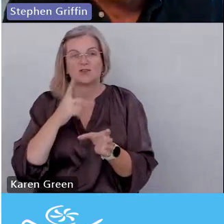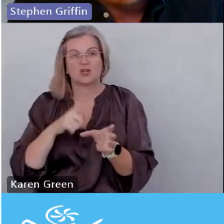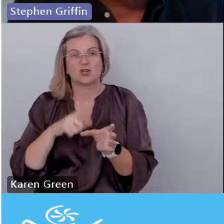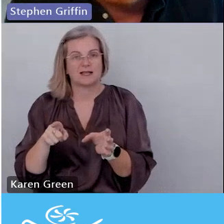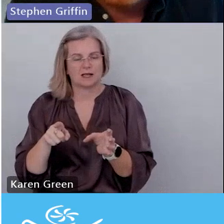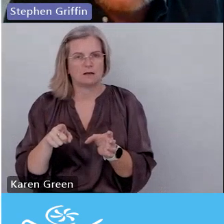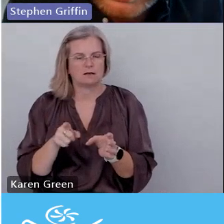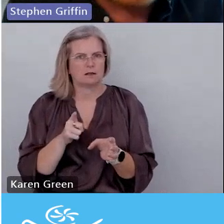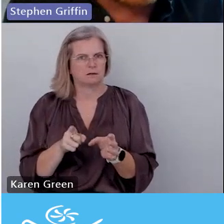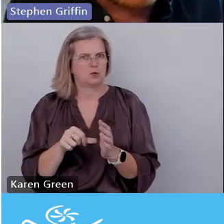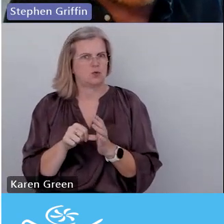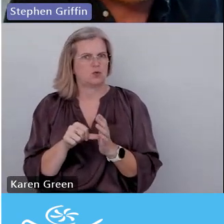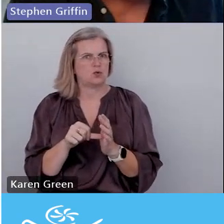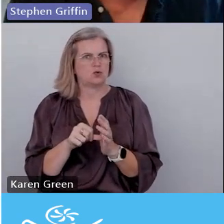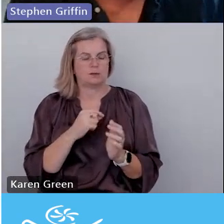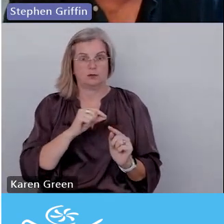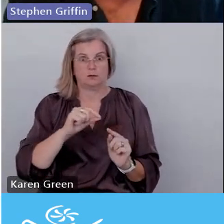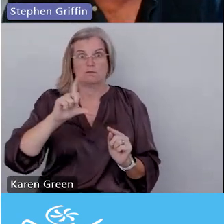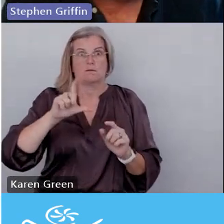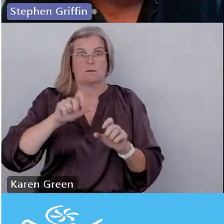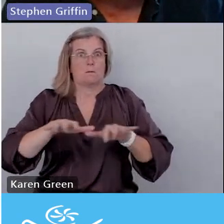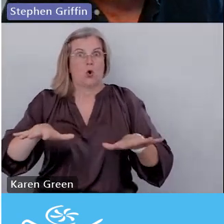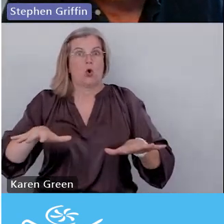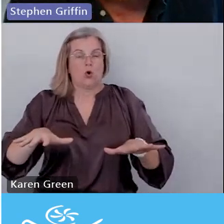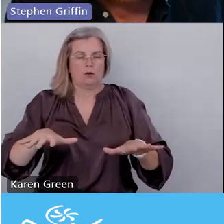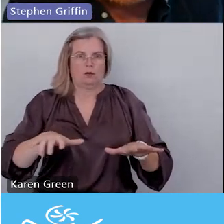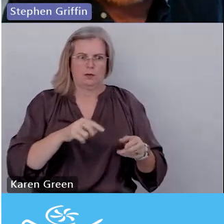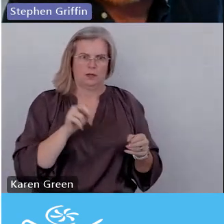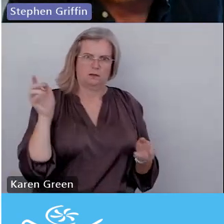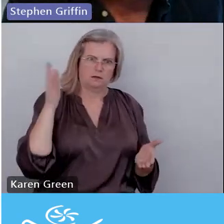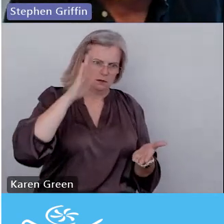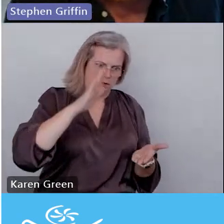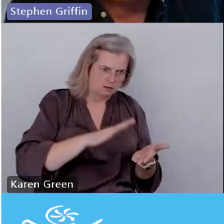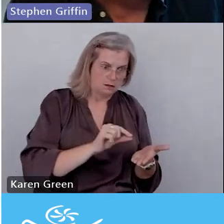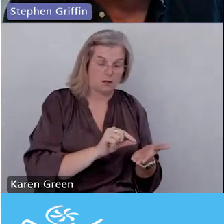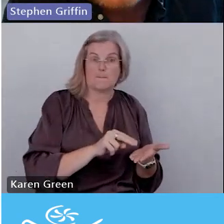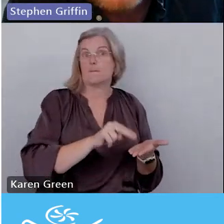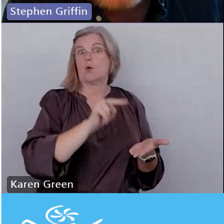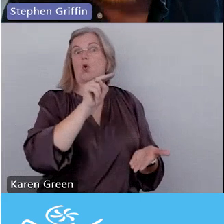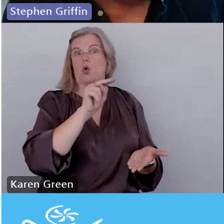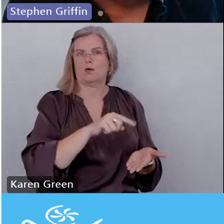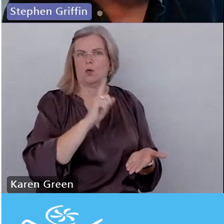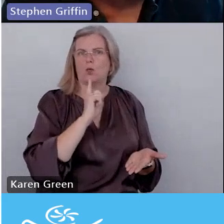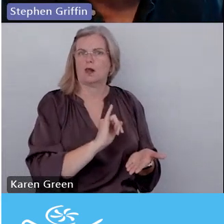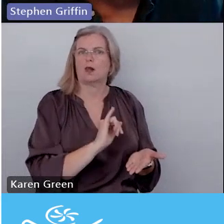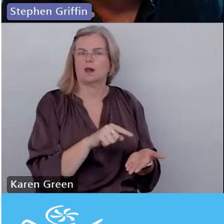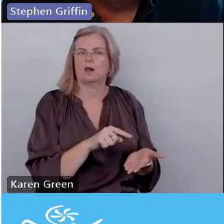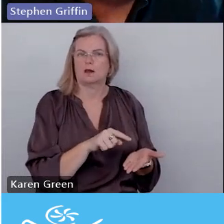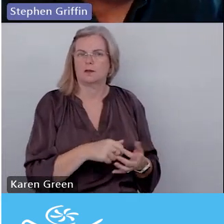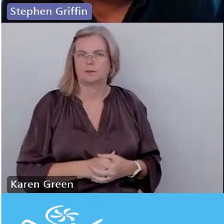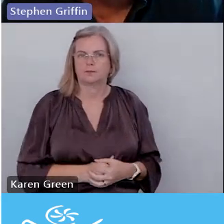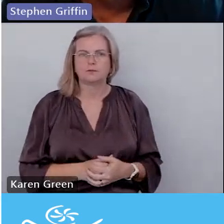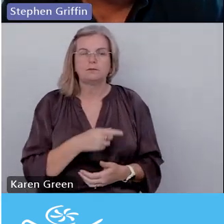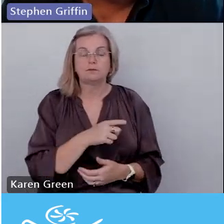perceive are scaled by prevalence. And of course, exposure, as I've tried to highlight here in red, is a major driver of this.